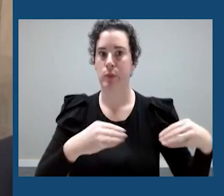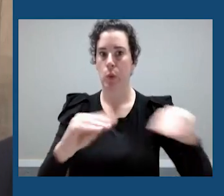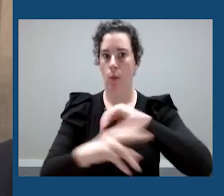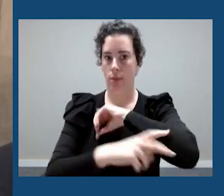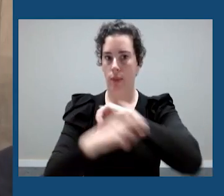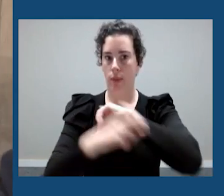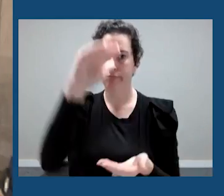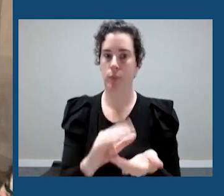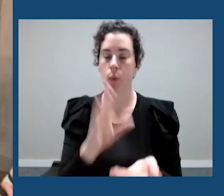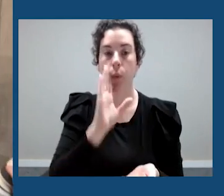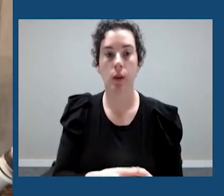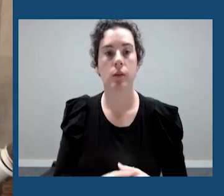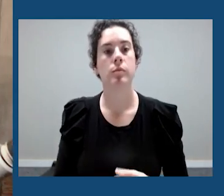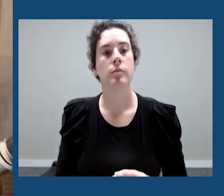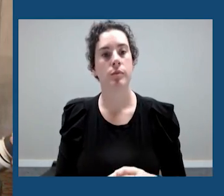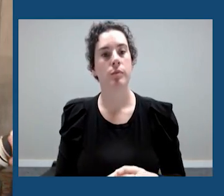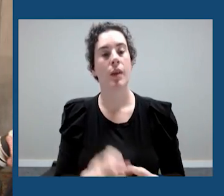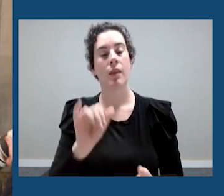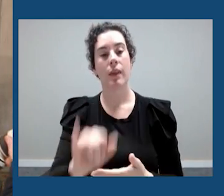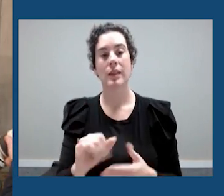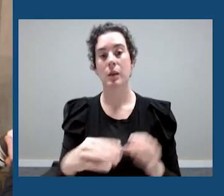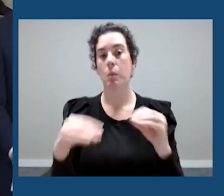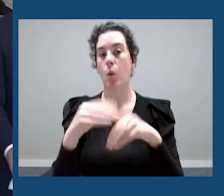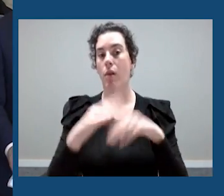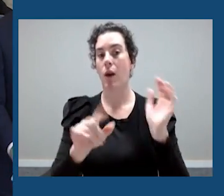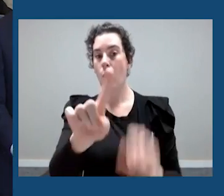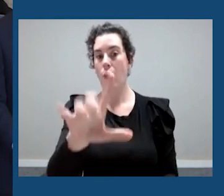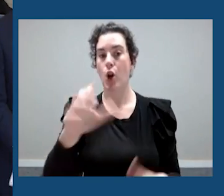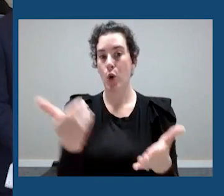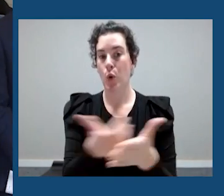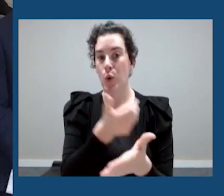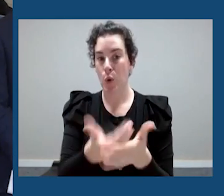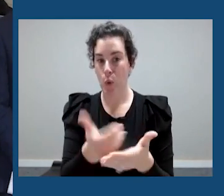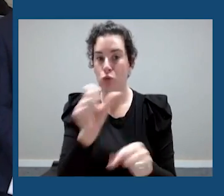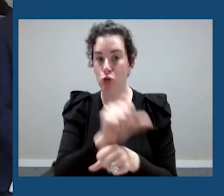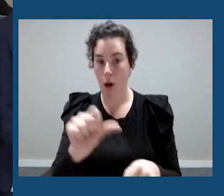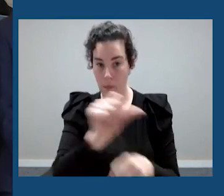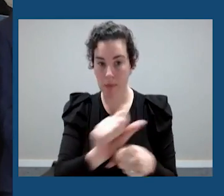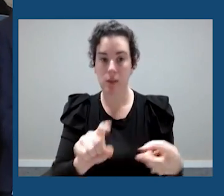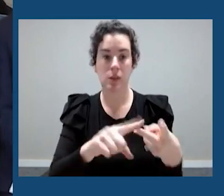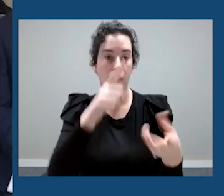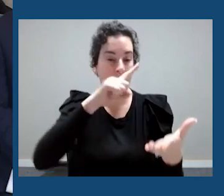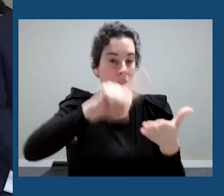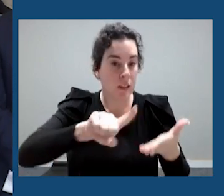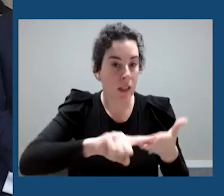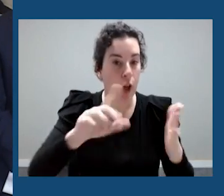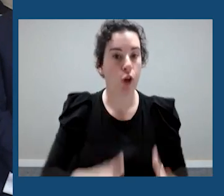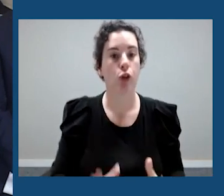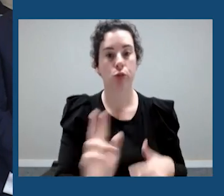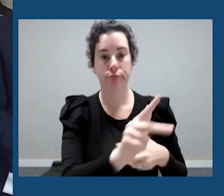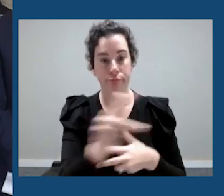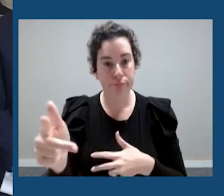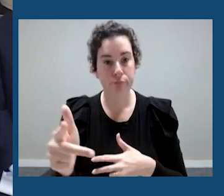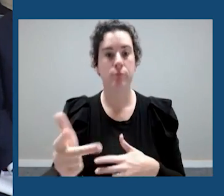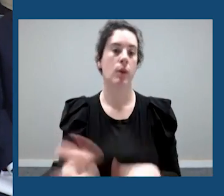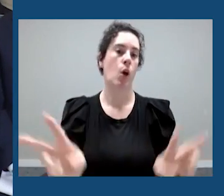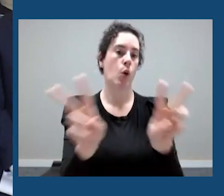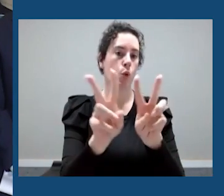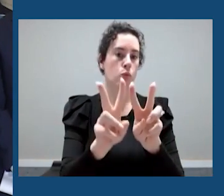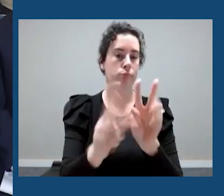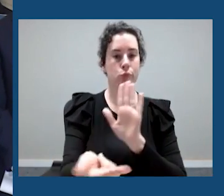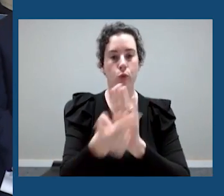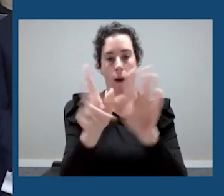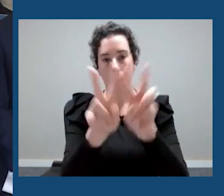This will fund over 100 new state police positions, investigators, troopers, crime analysts, all devoted to retail